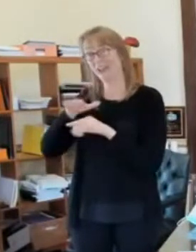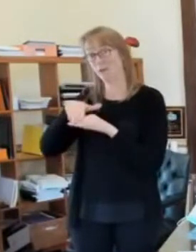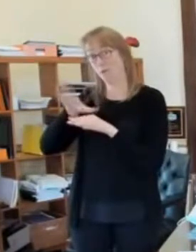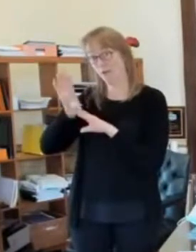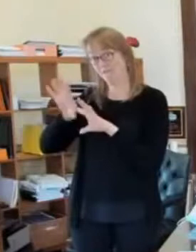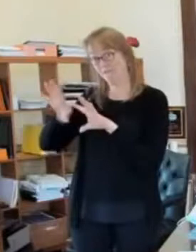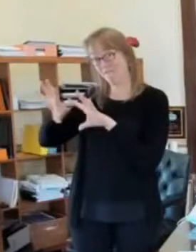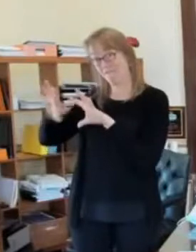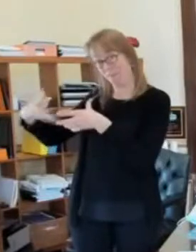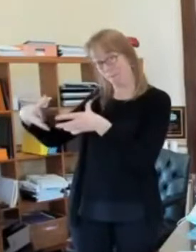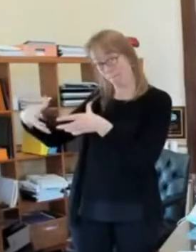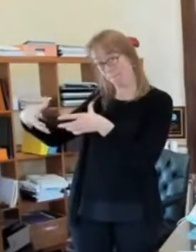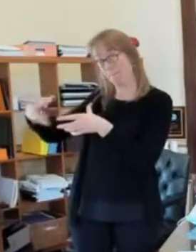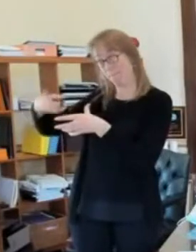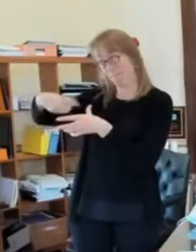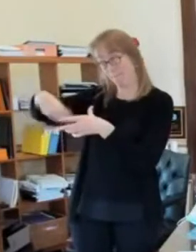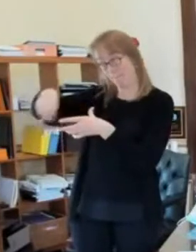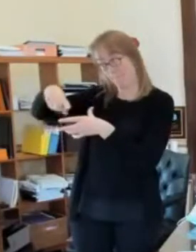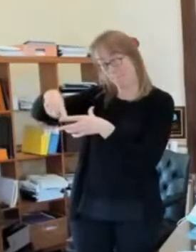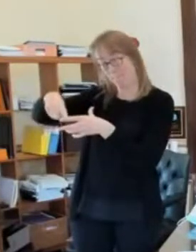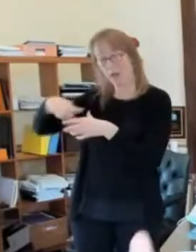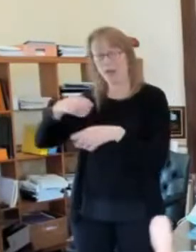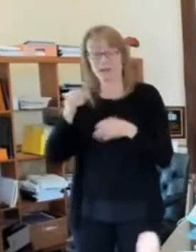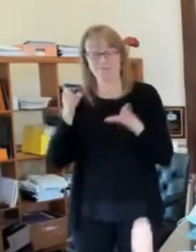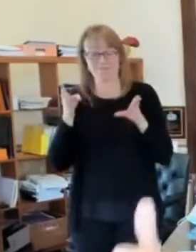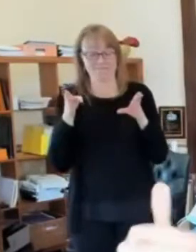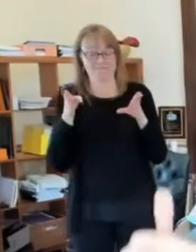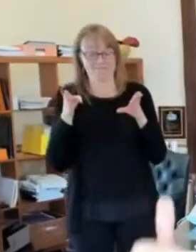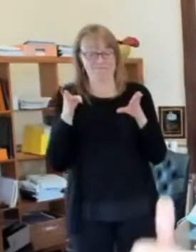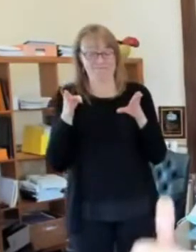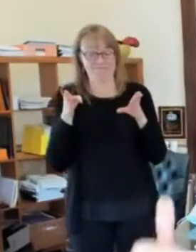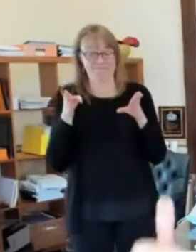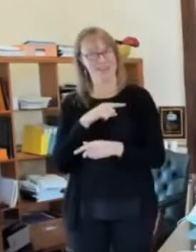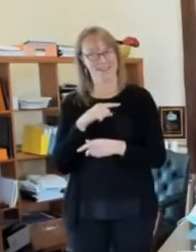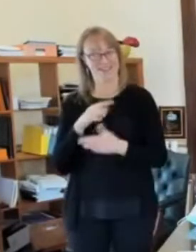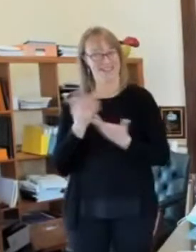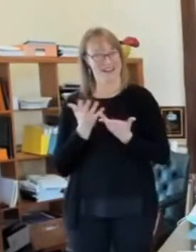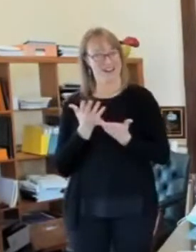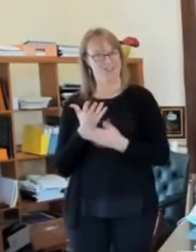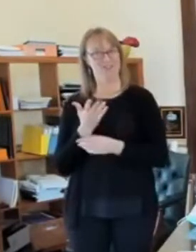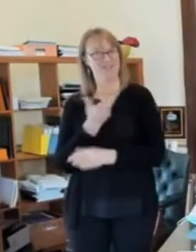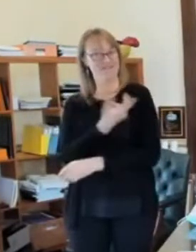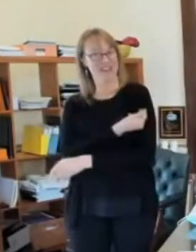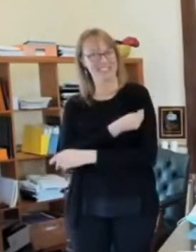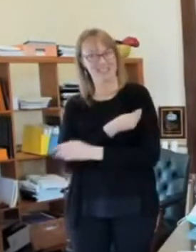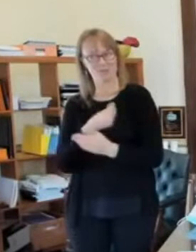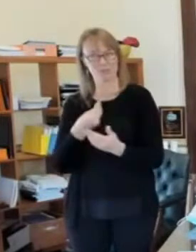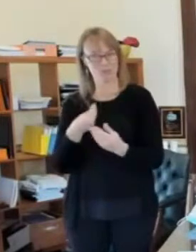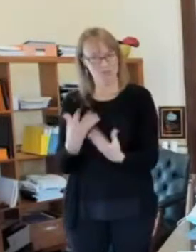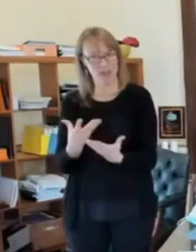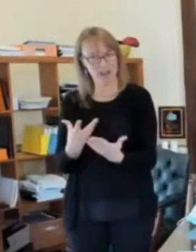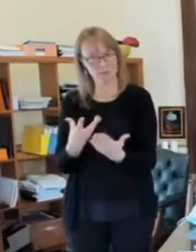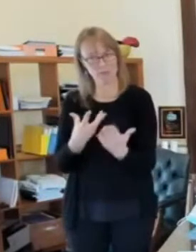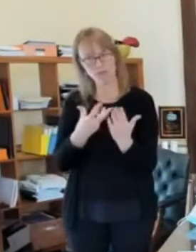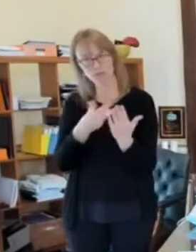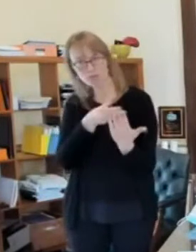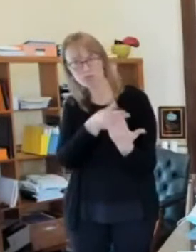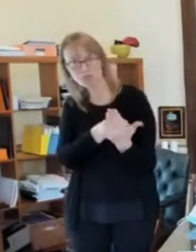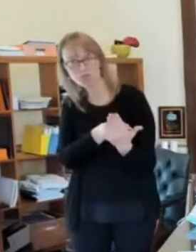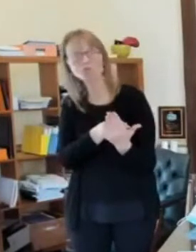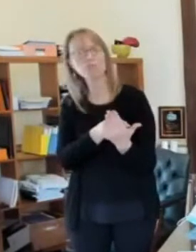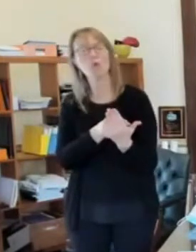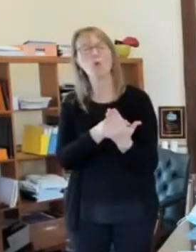chronic health conditions, are in the next tier. After we get, we will be working with our federally qualified health